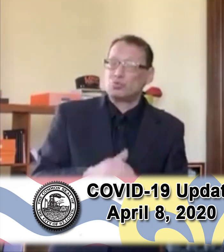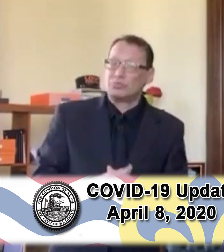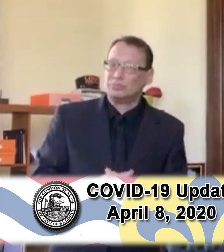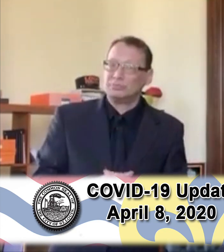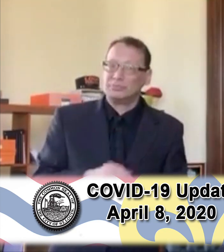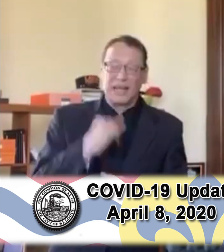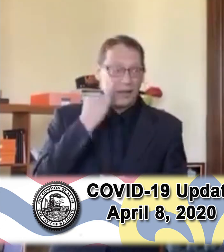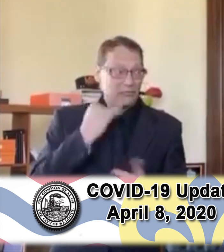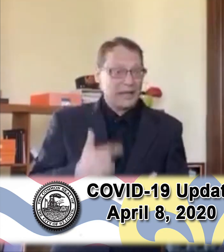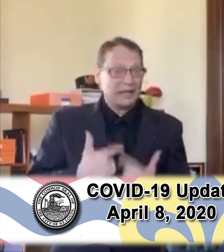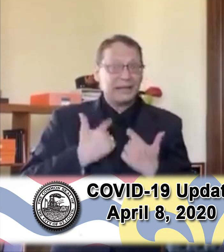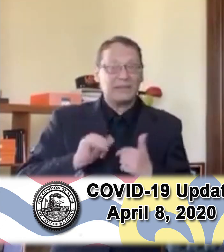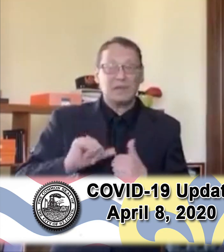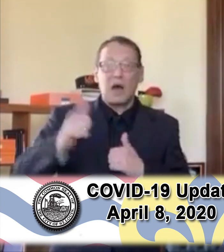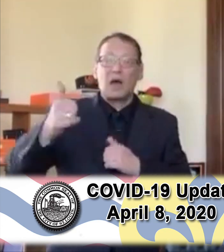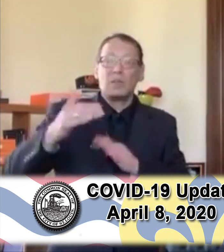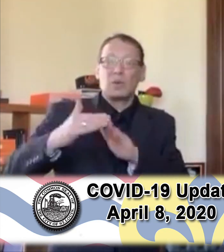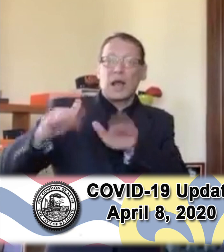household.